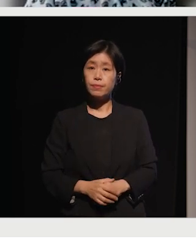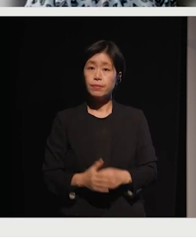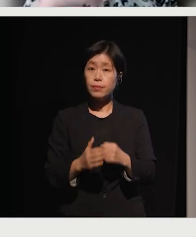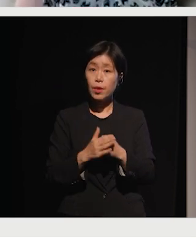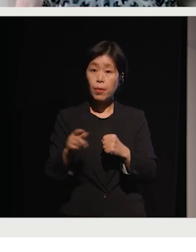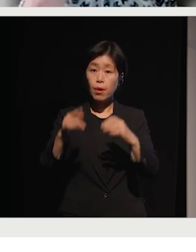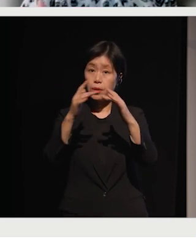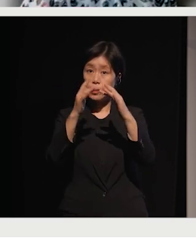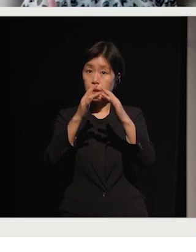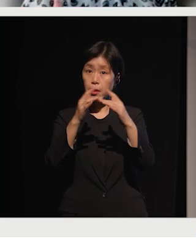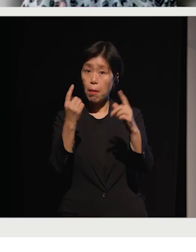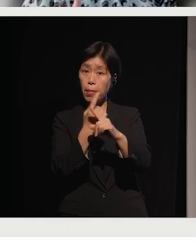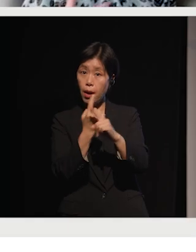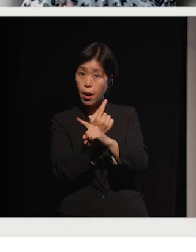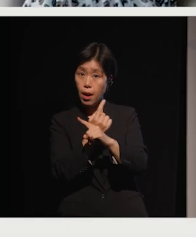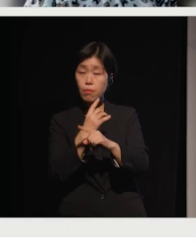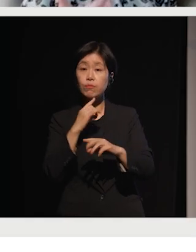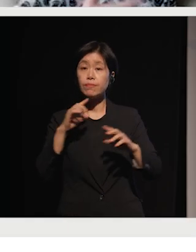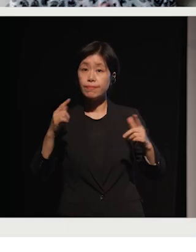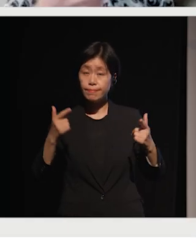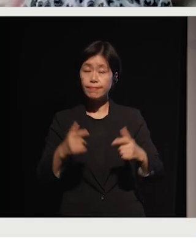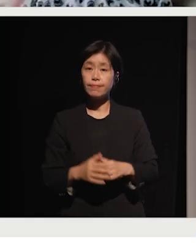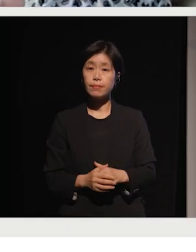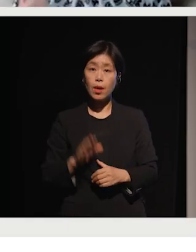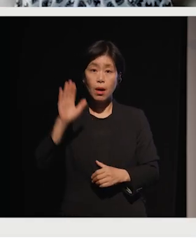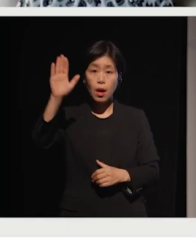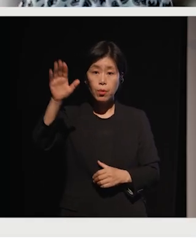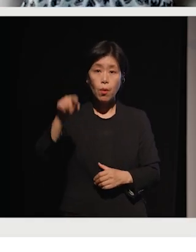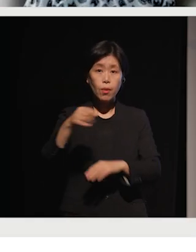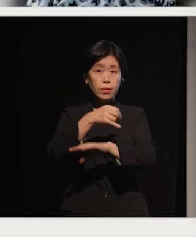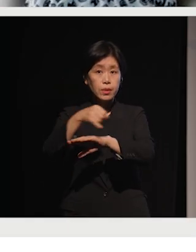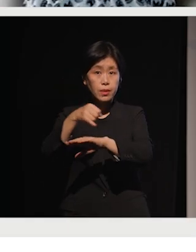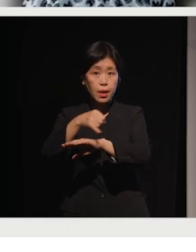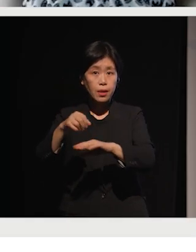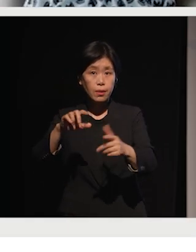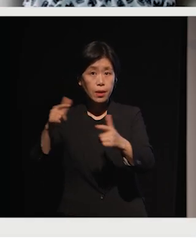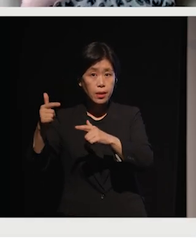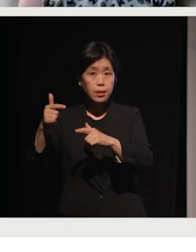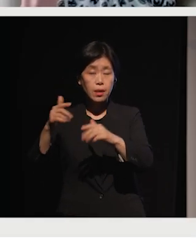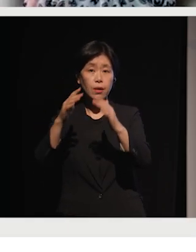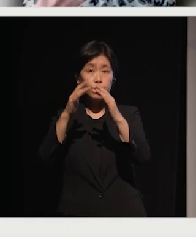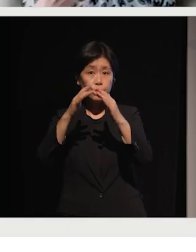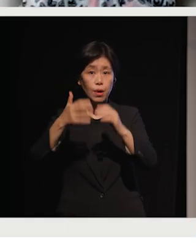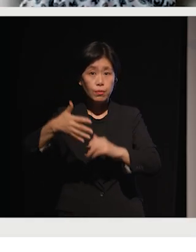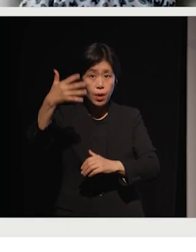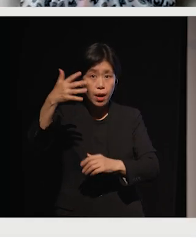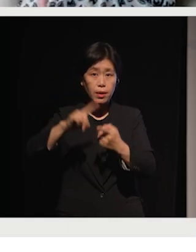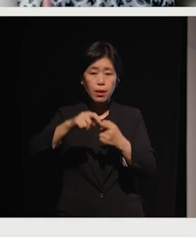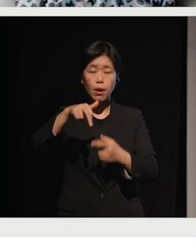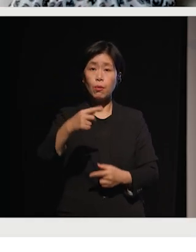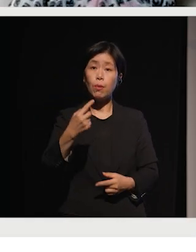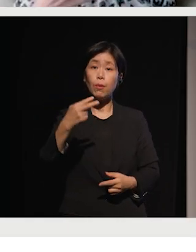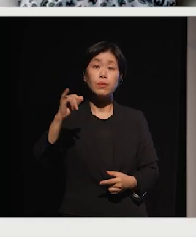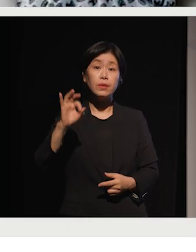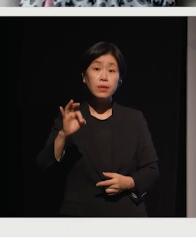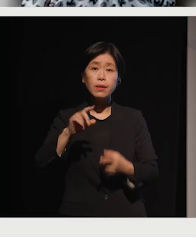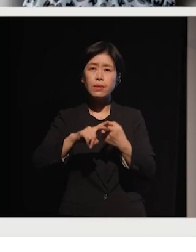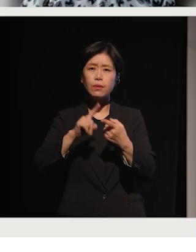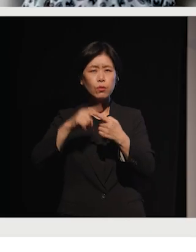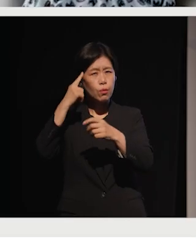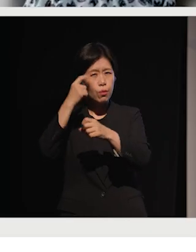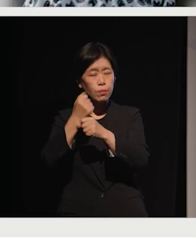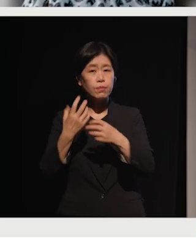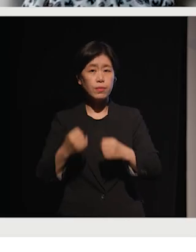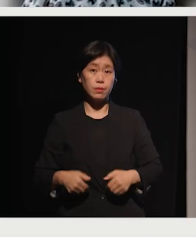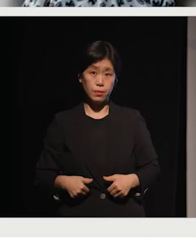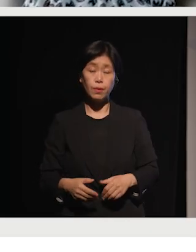website, they're going to think about that coding for future websites that they're designing. So it's meant to lead to